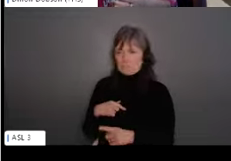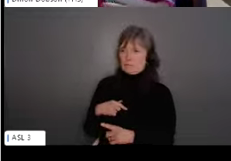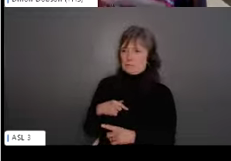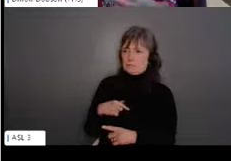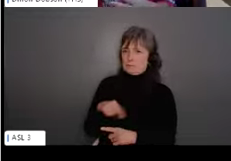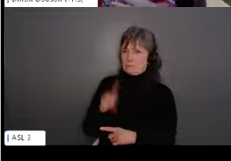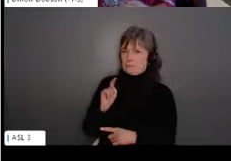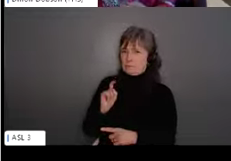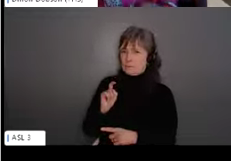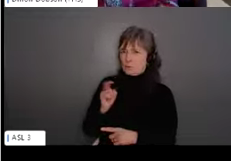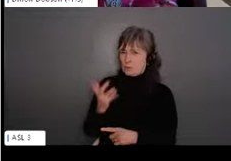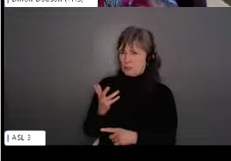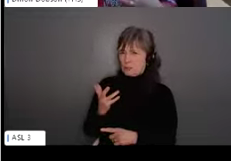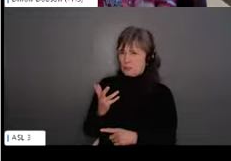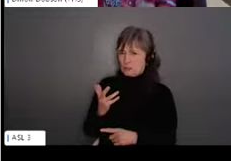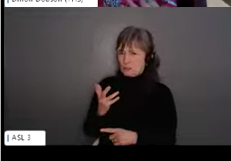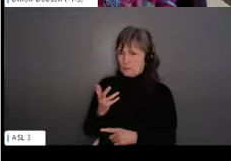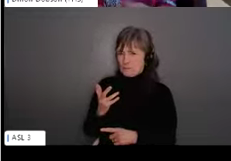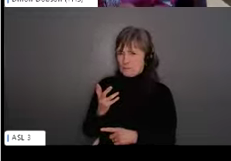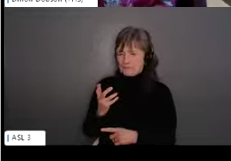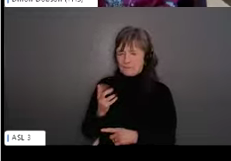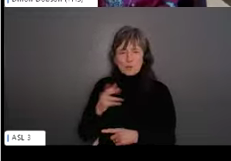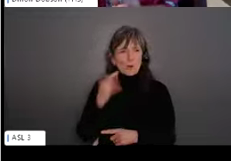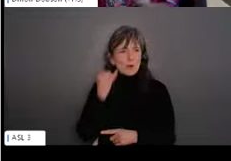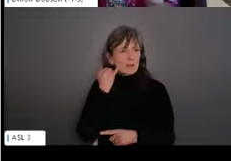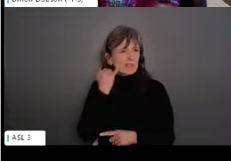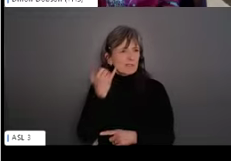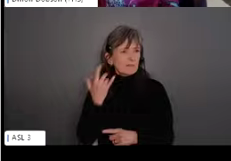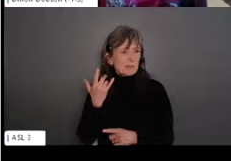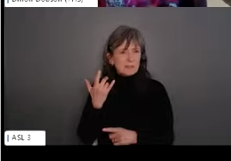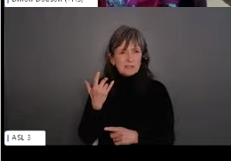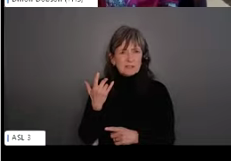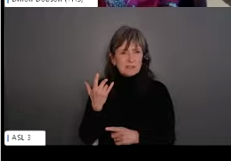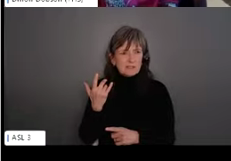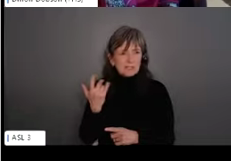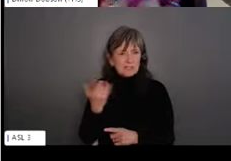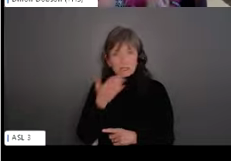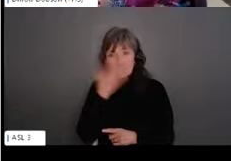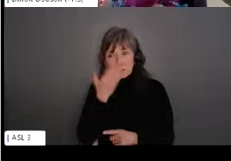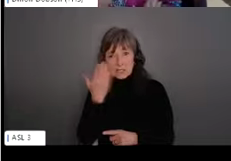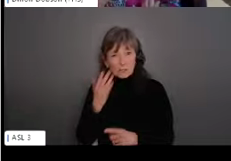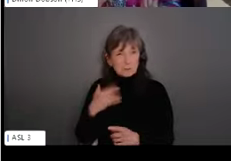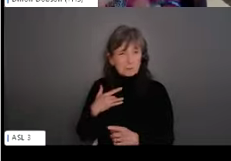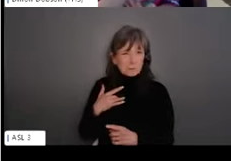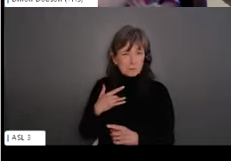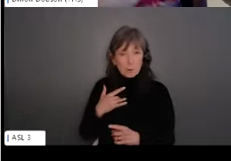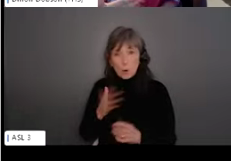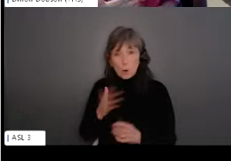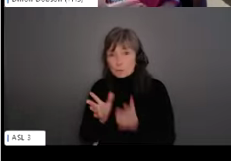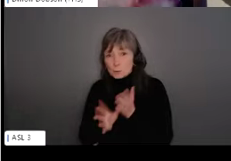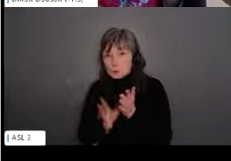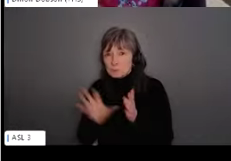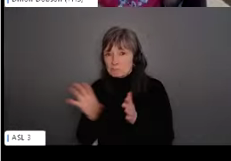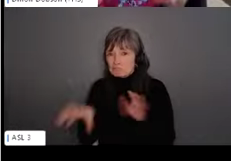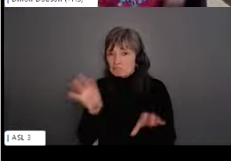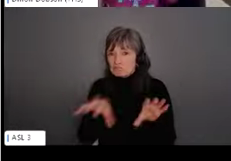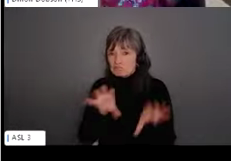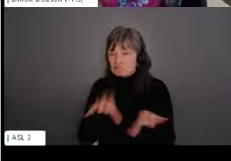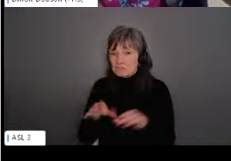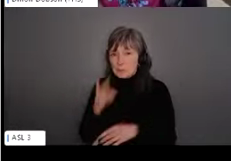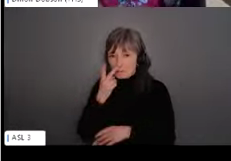there was an unexpected infection of a litter or something like that. Look for odors and excrement. You probably can't ignore them because they